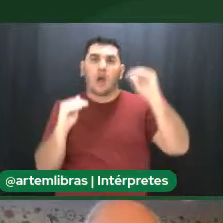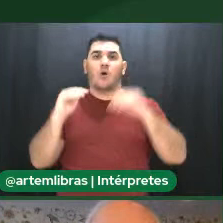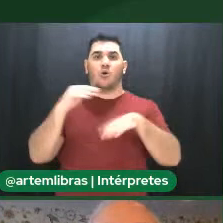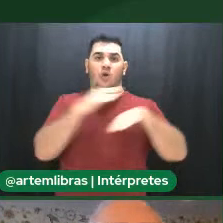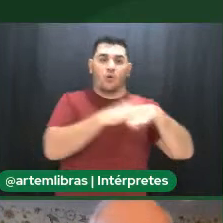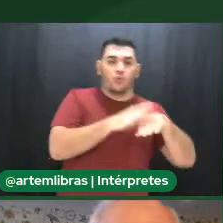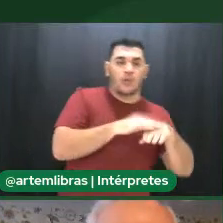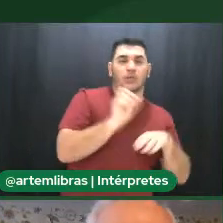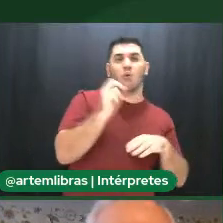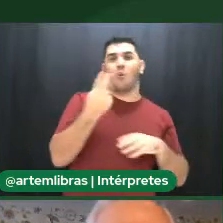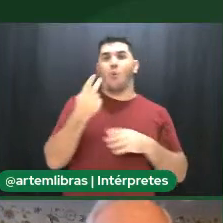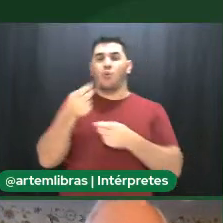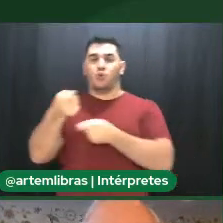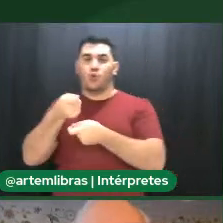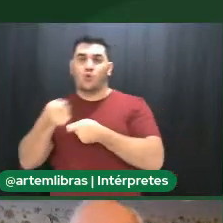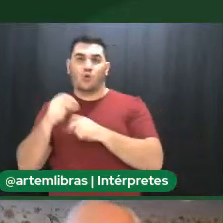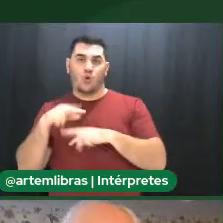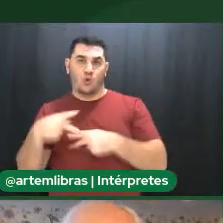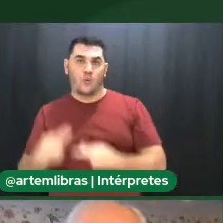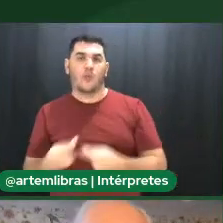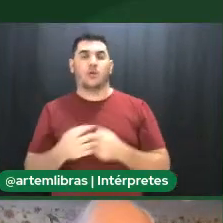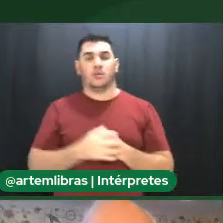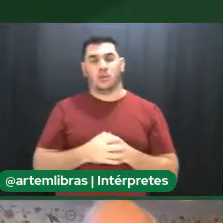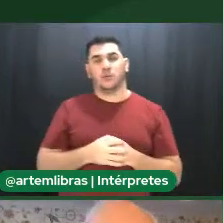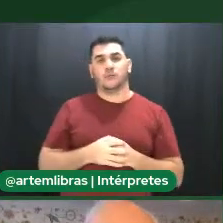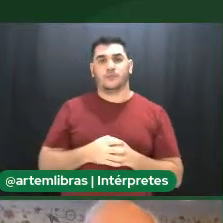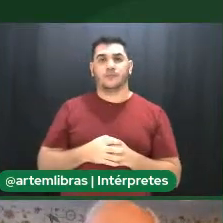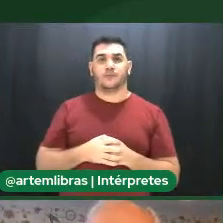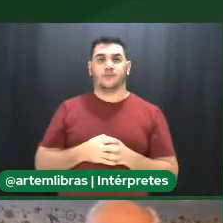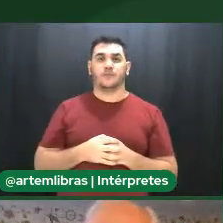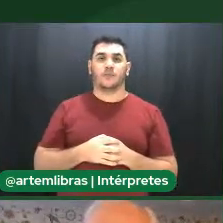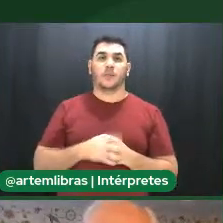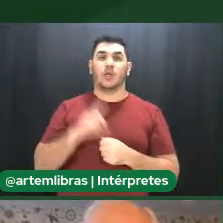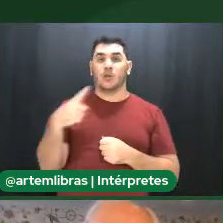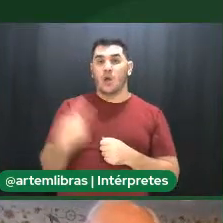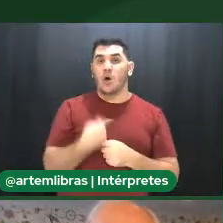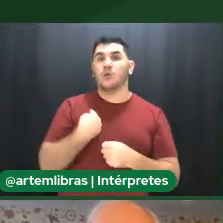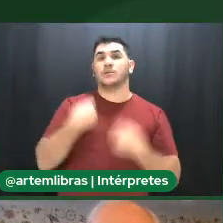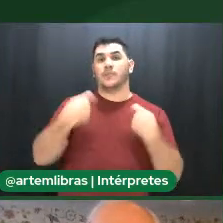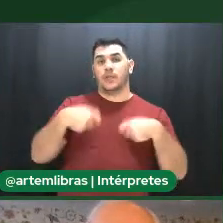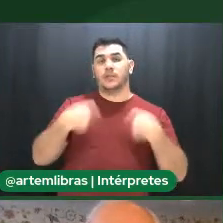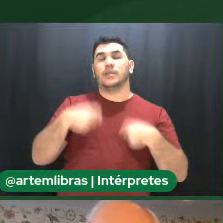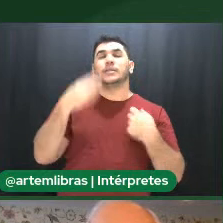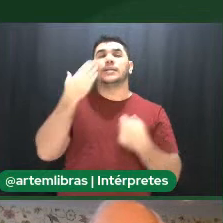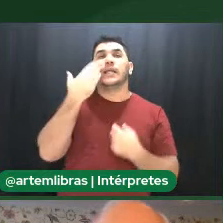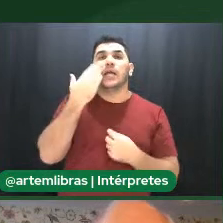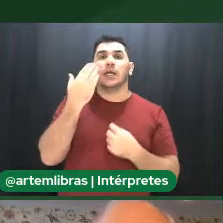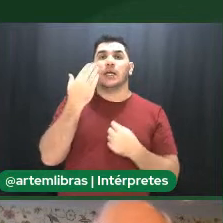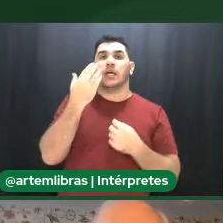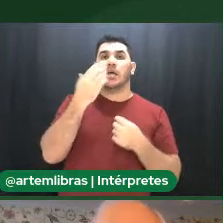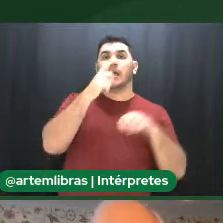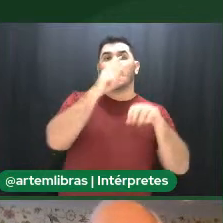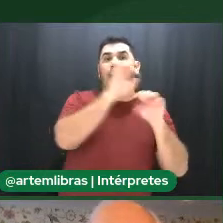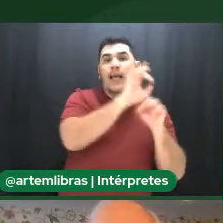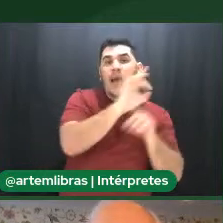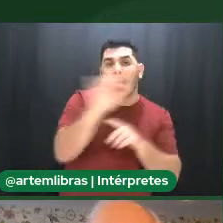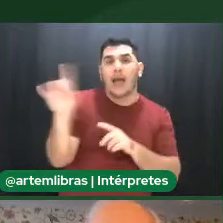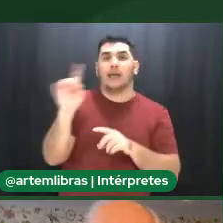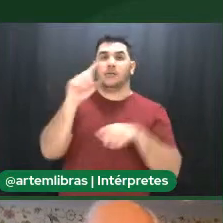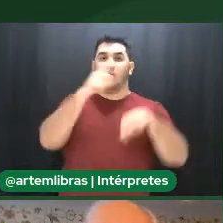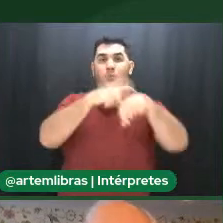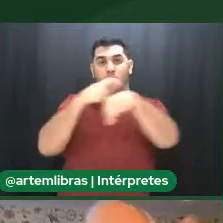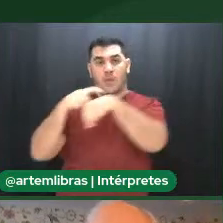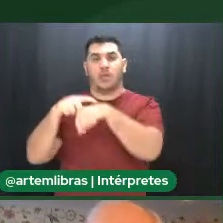of autonomy for people. We have to understand which situations we are working in. And we have to remember